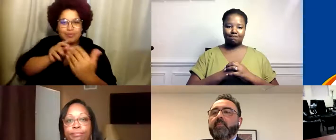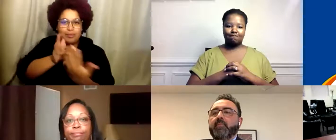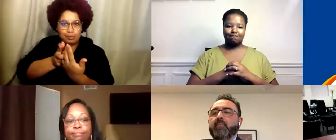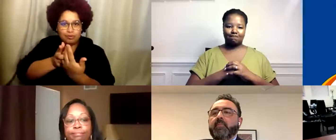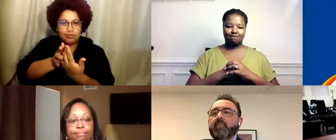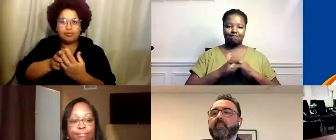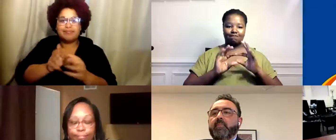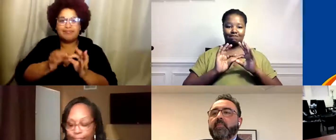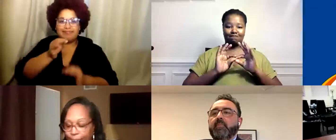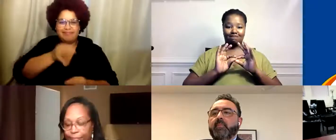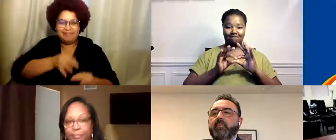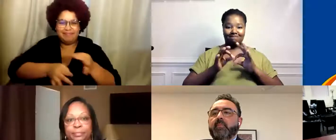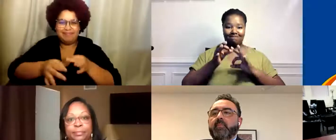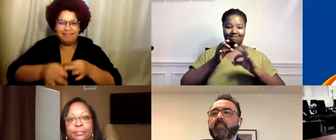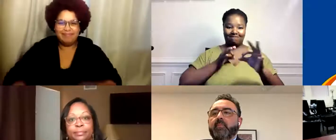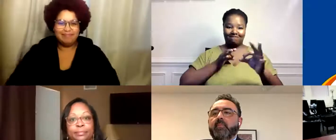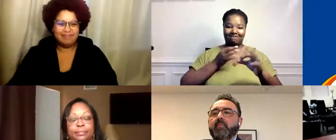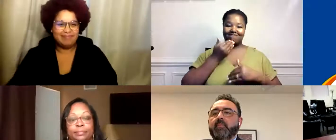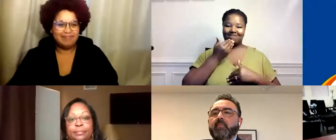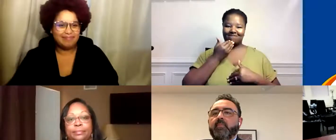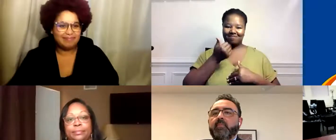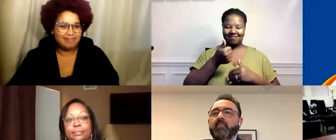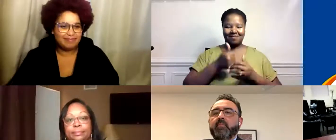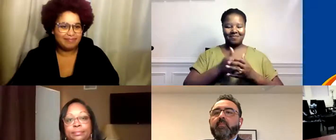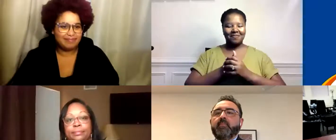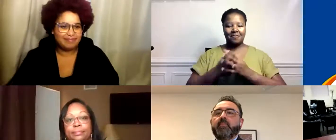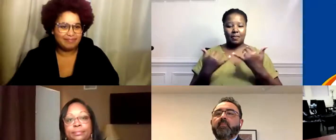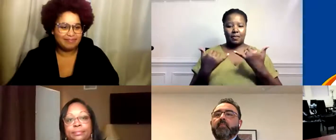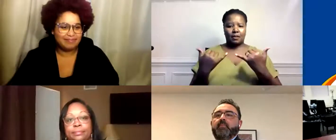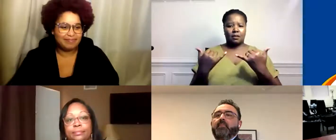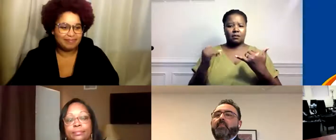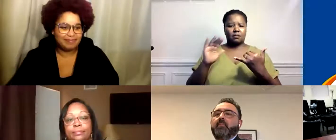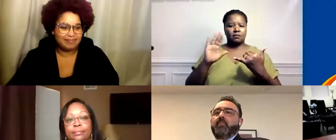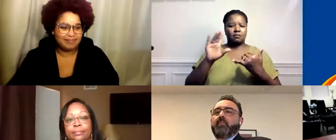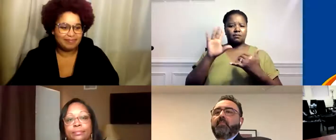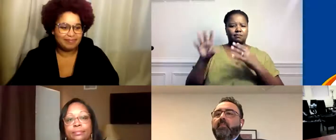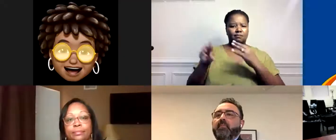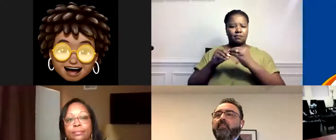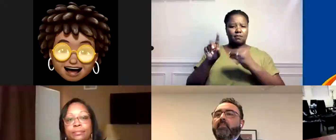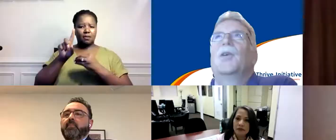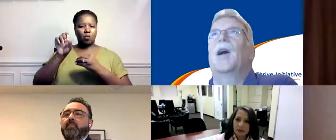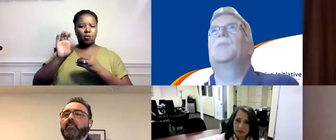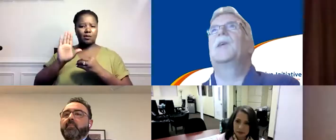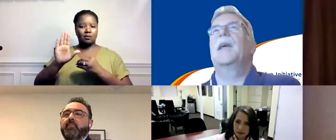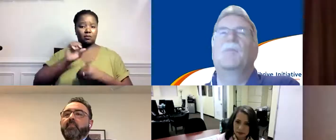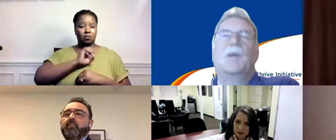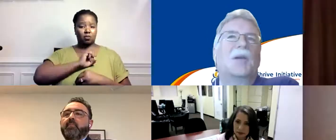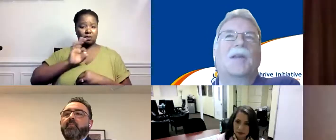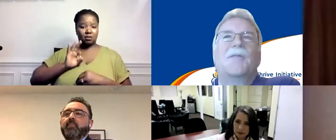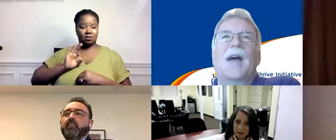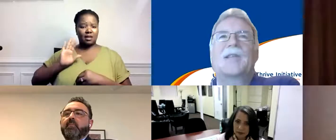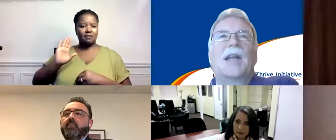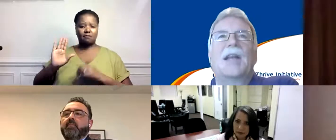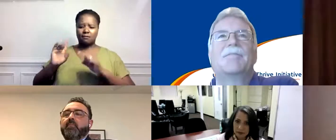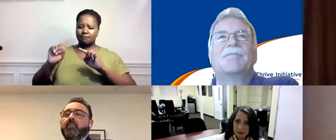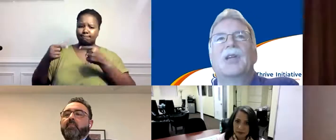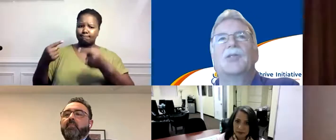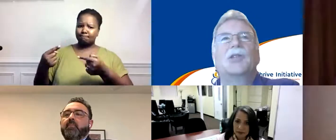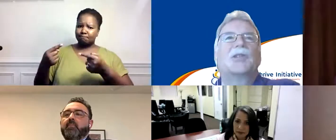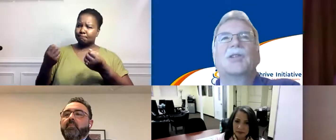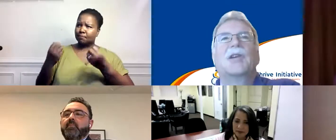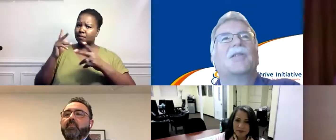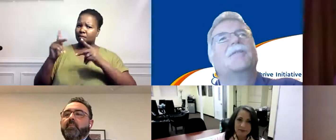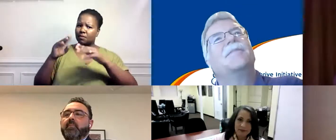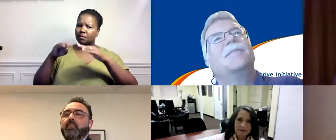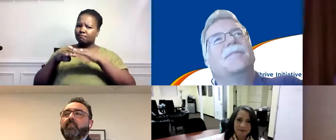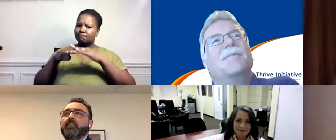right. And I guess the other question is, in your staffing, what has been sort of your uptake of people getting vaccinated,